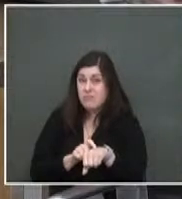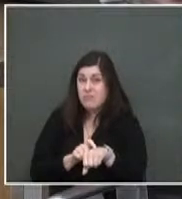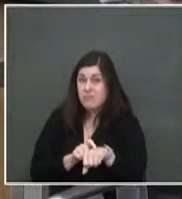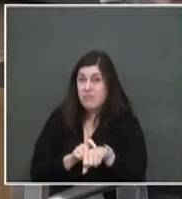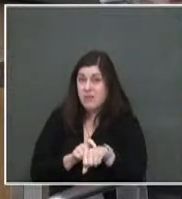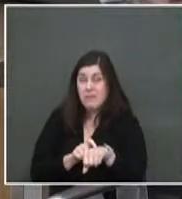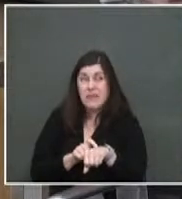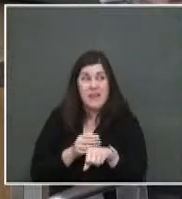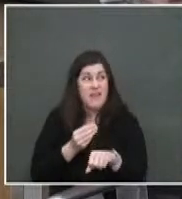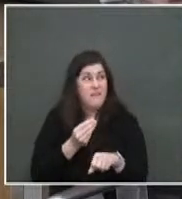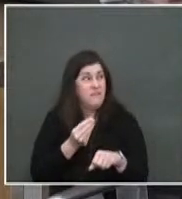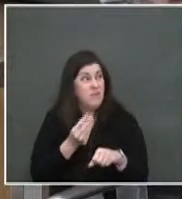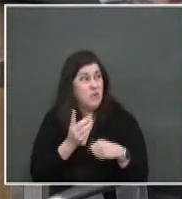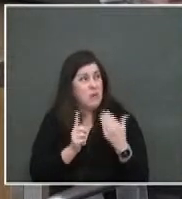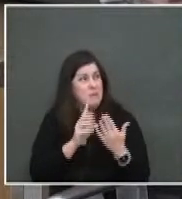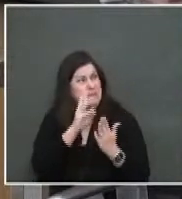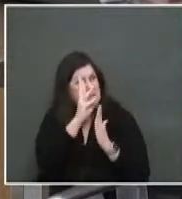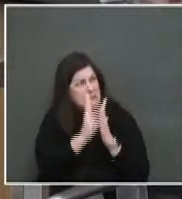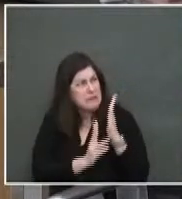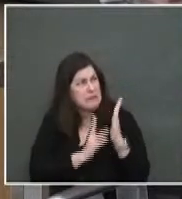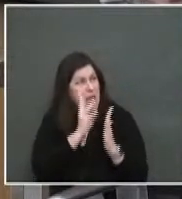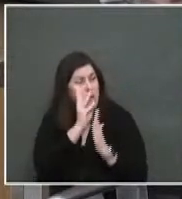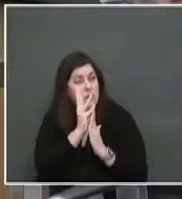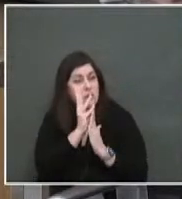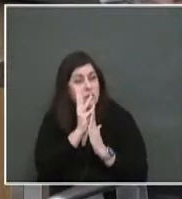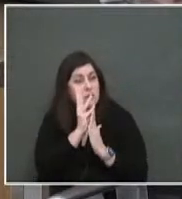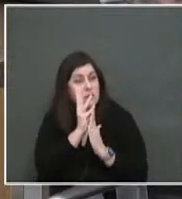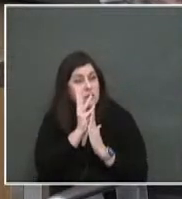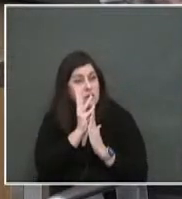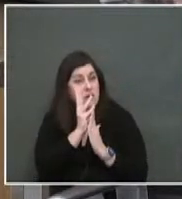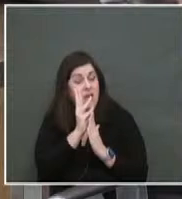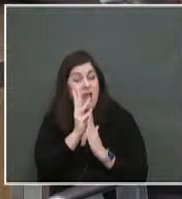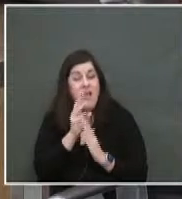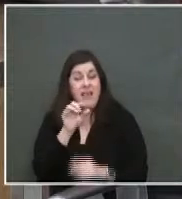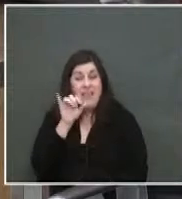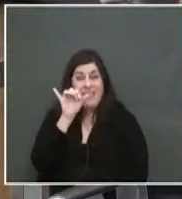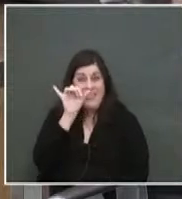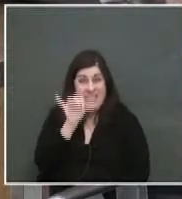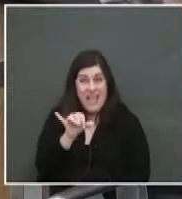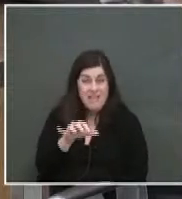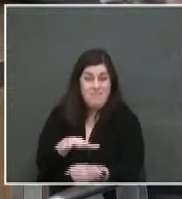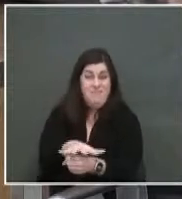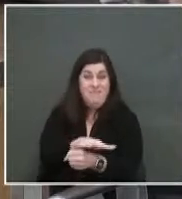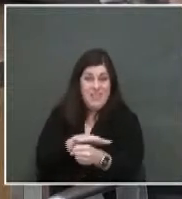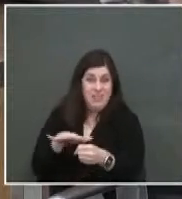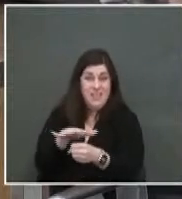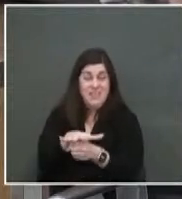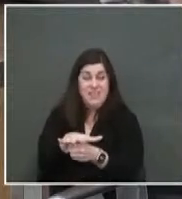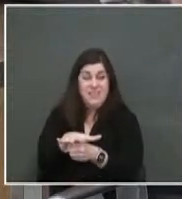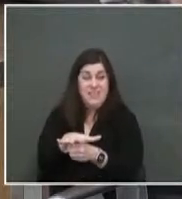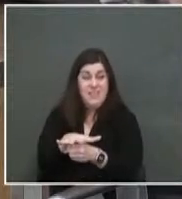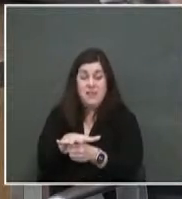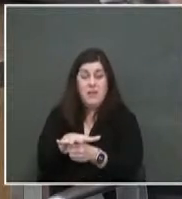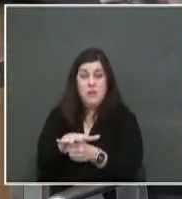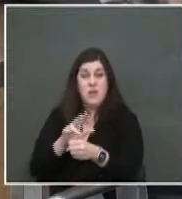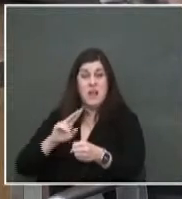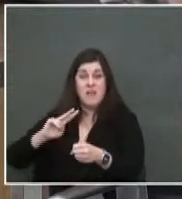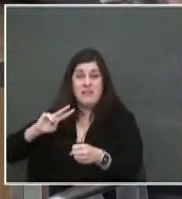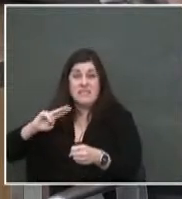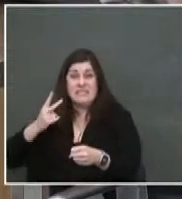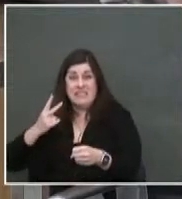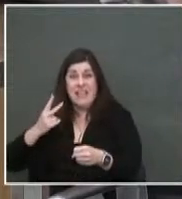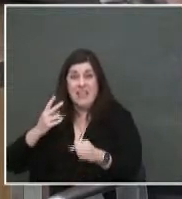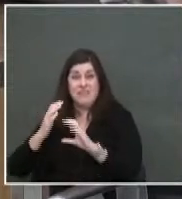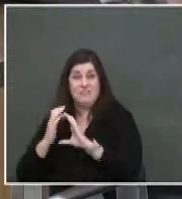believe, a few hours, maybe 6 hours, where we did not have a backup full